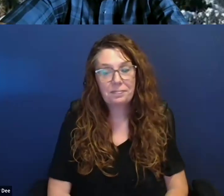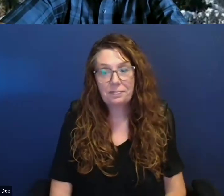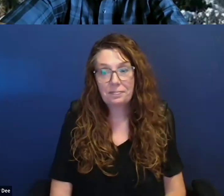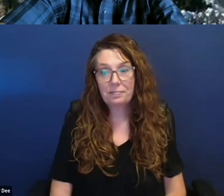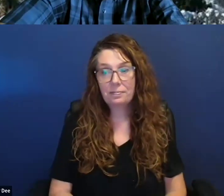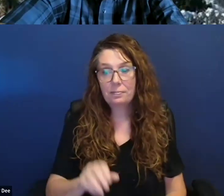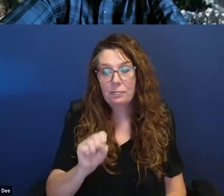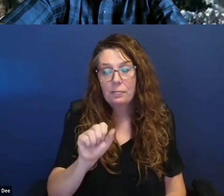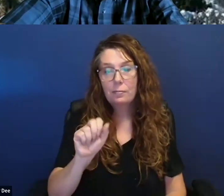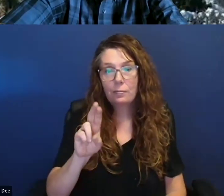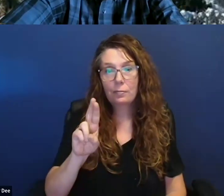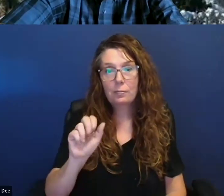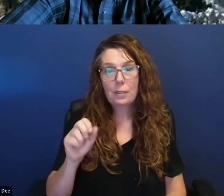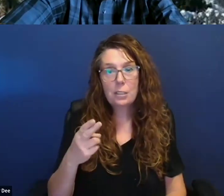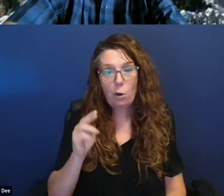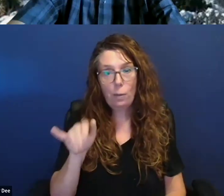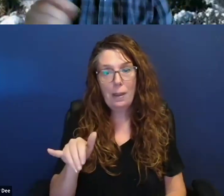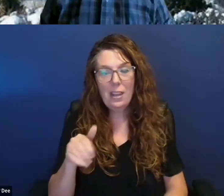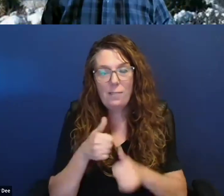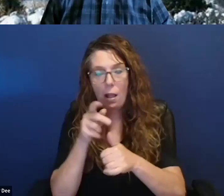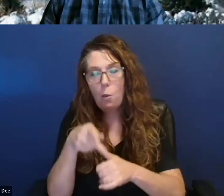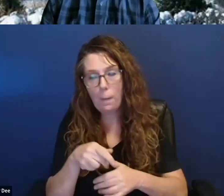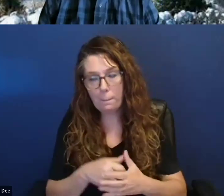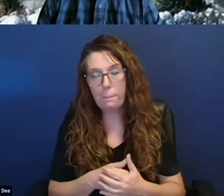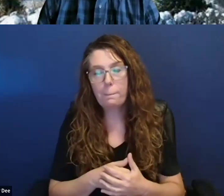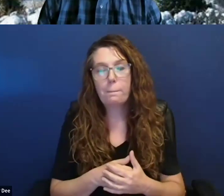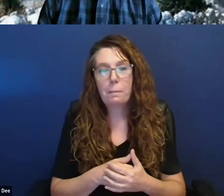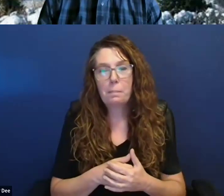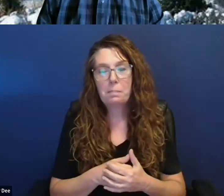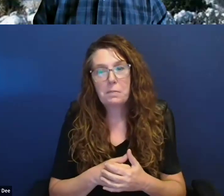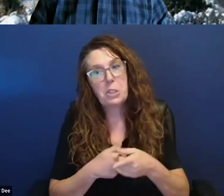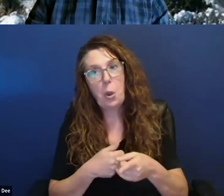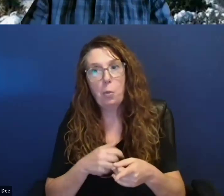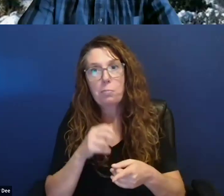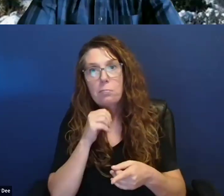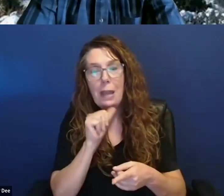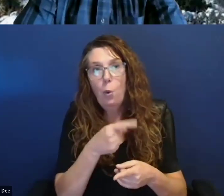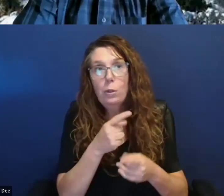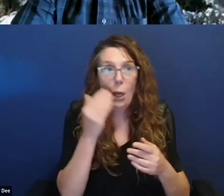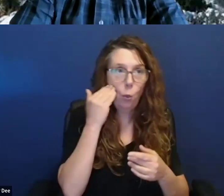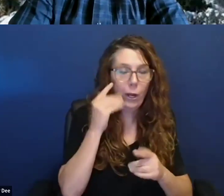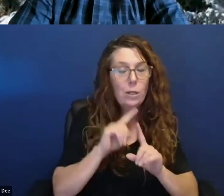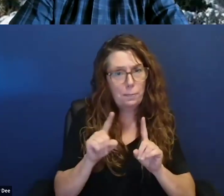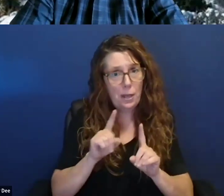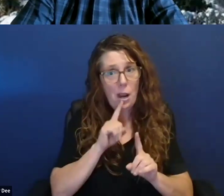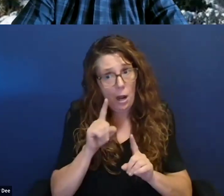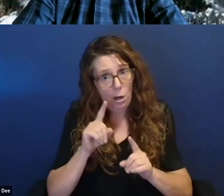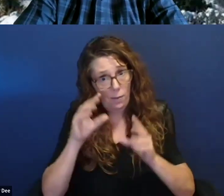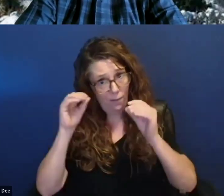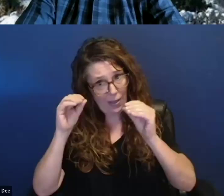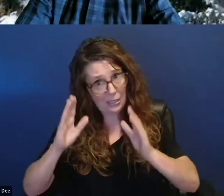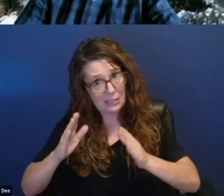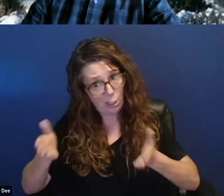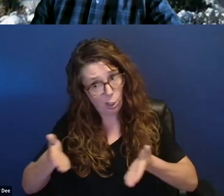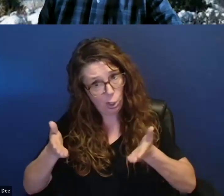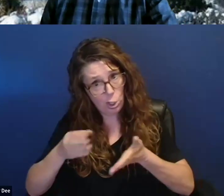And Sarah May, there's just a follow-up to that, just aside from awareness, are faculty encouraging their students